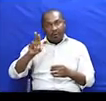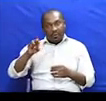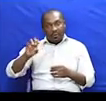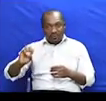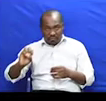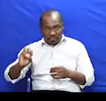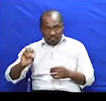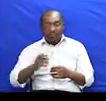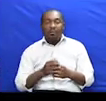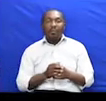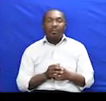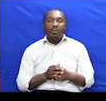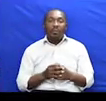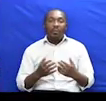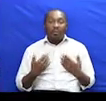the average volume